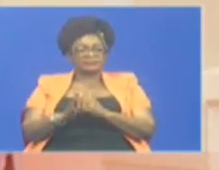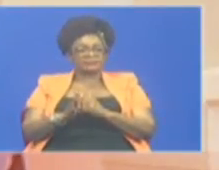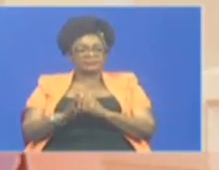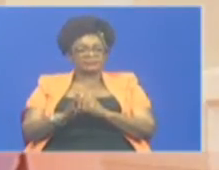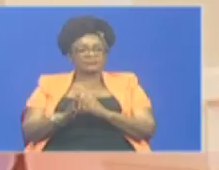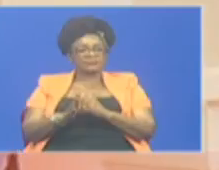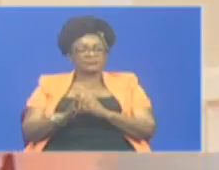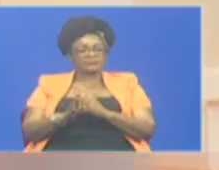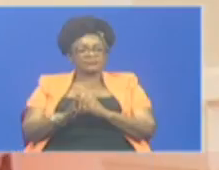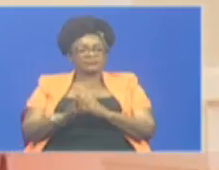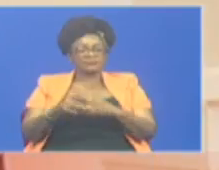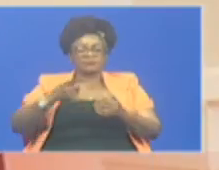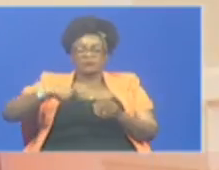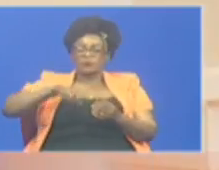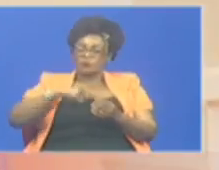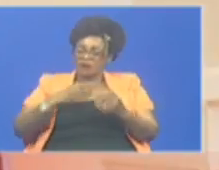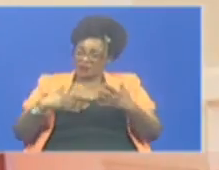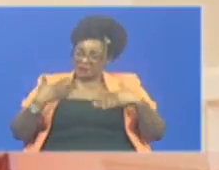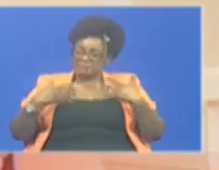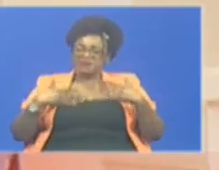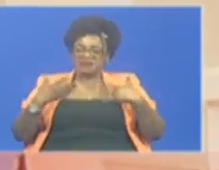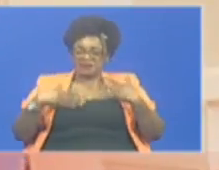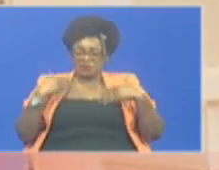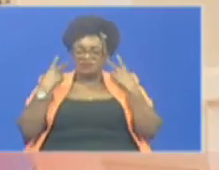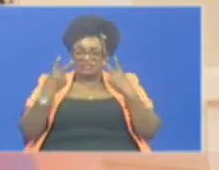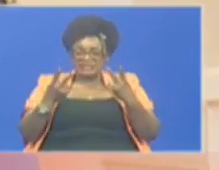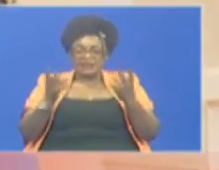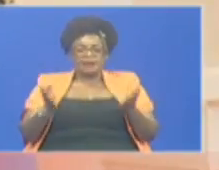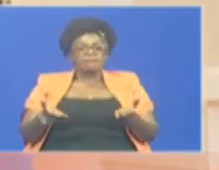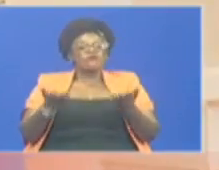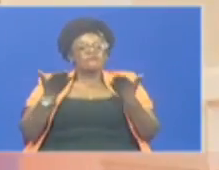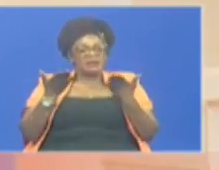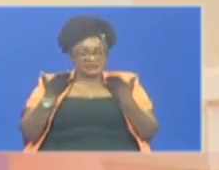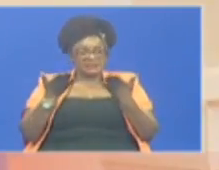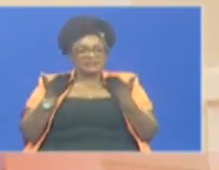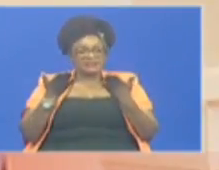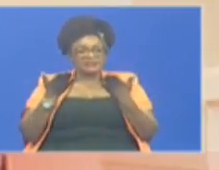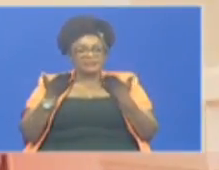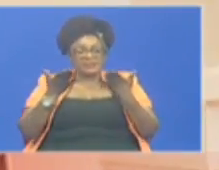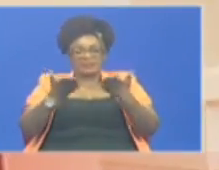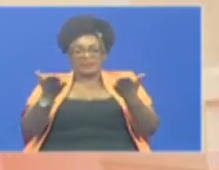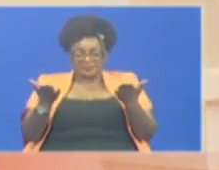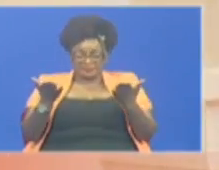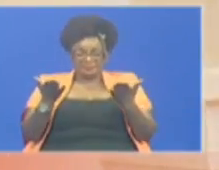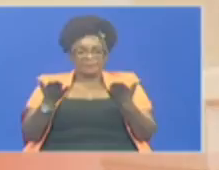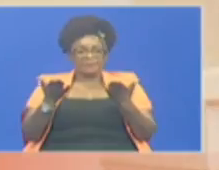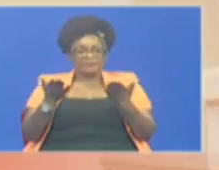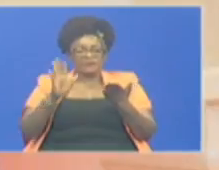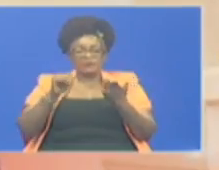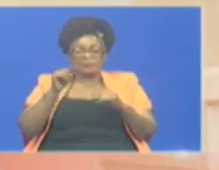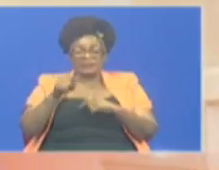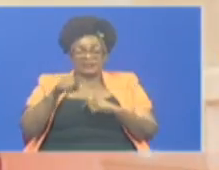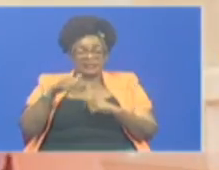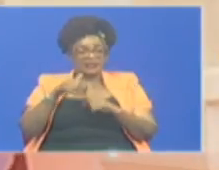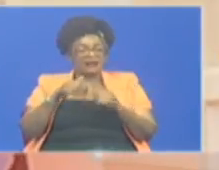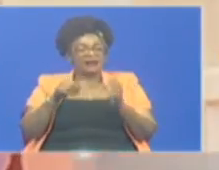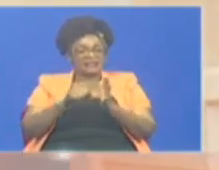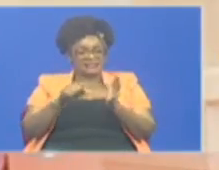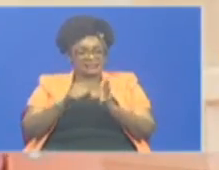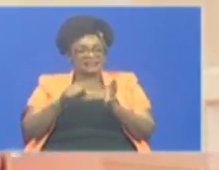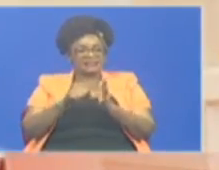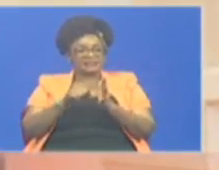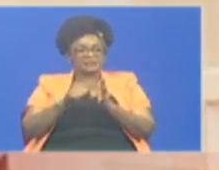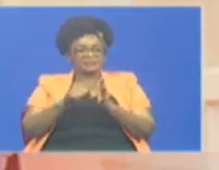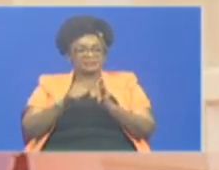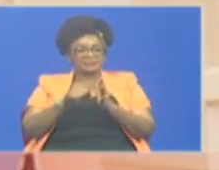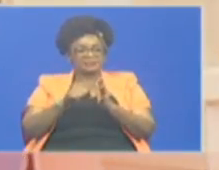We are grateful that we have seen innovation out of this crisis. For example, students